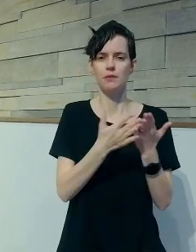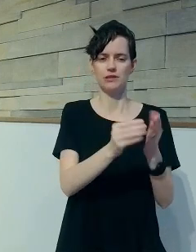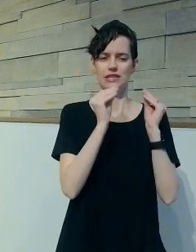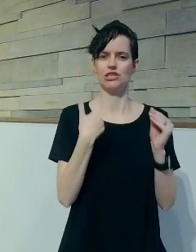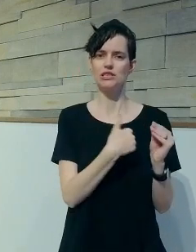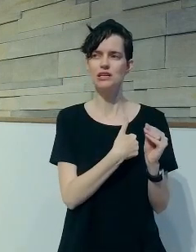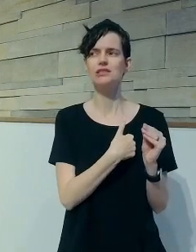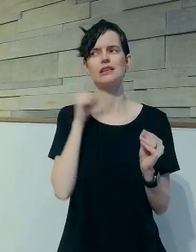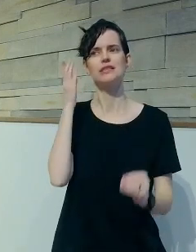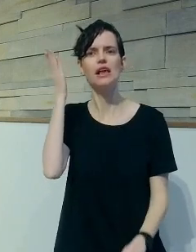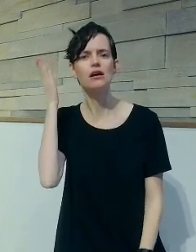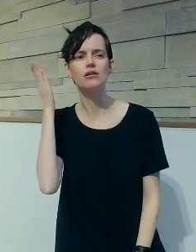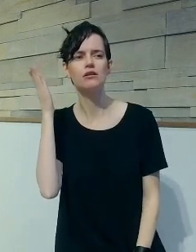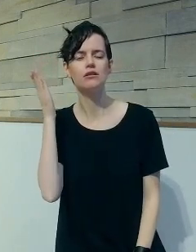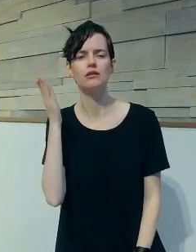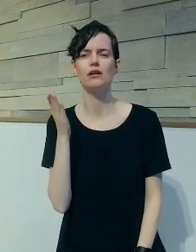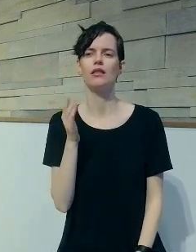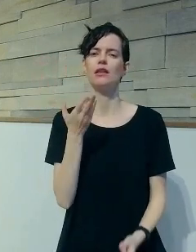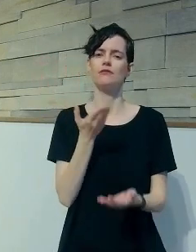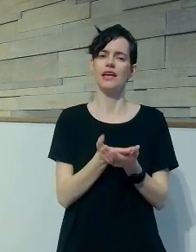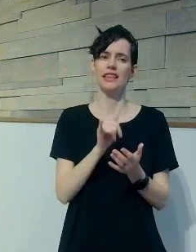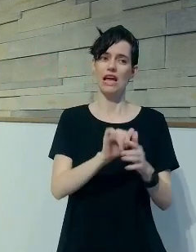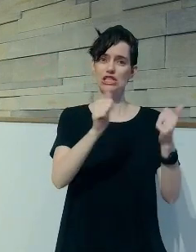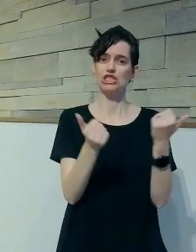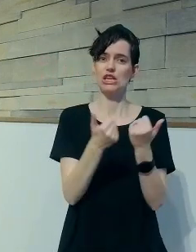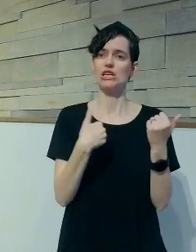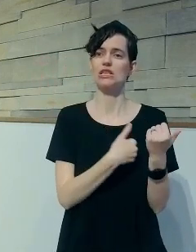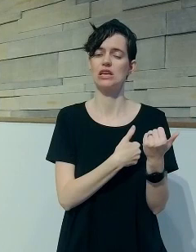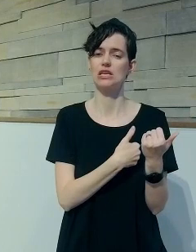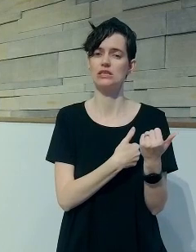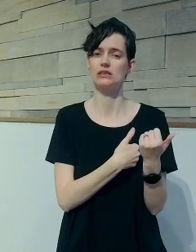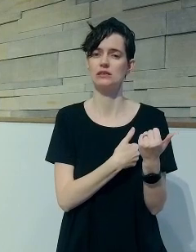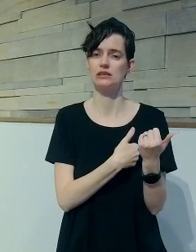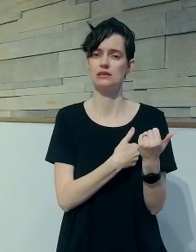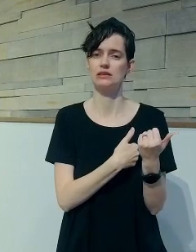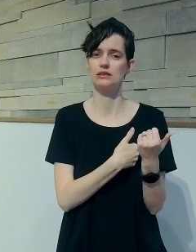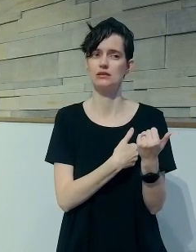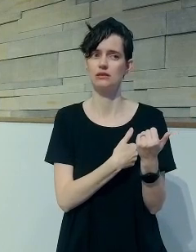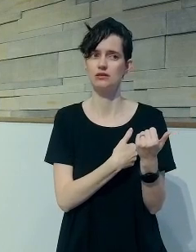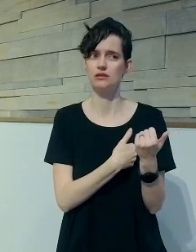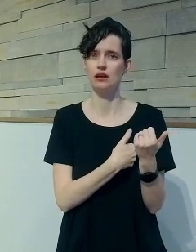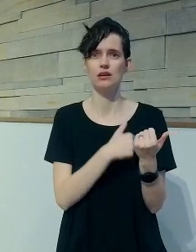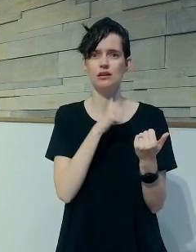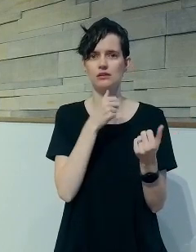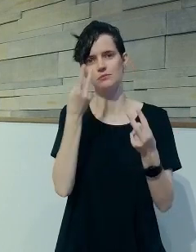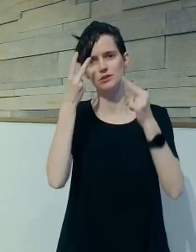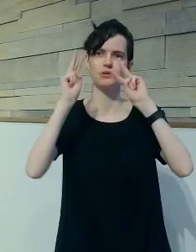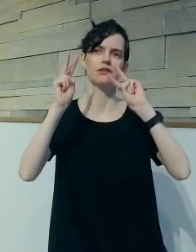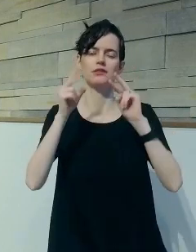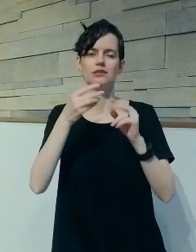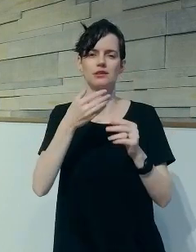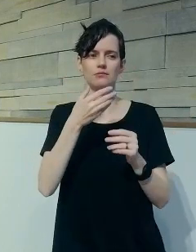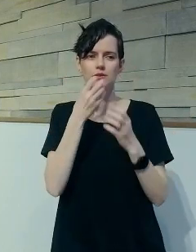us. And in fact, that challenges us to misbelieve the most precious blessing I